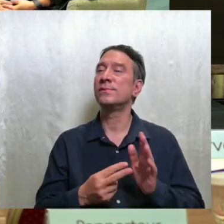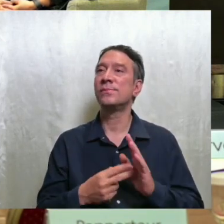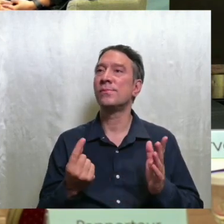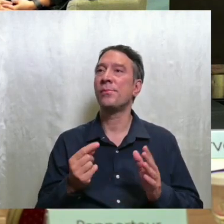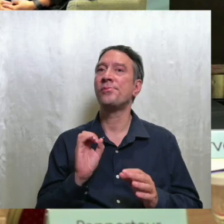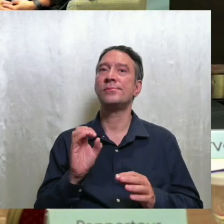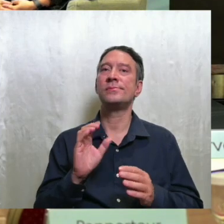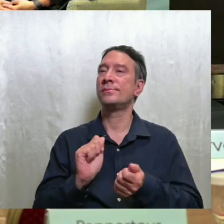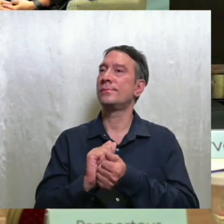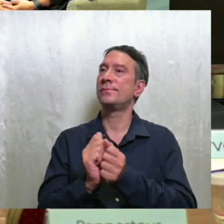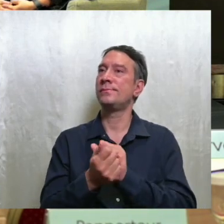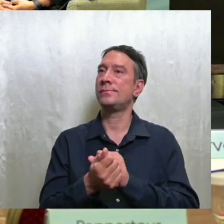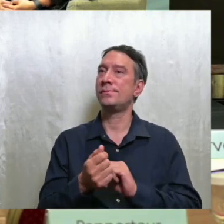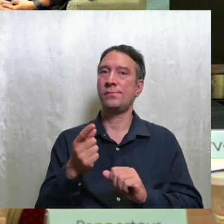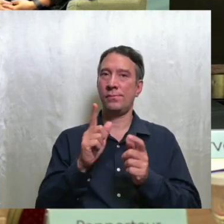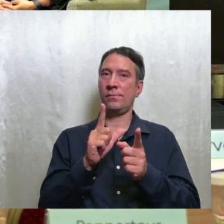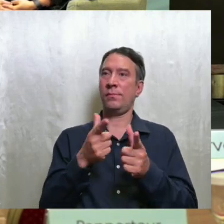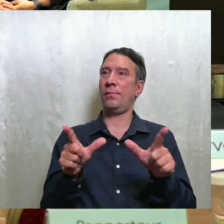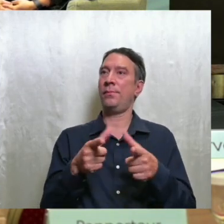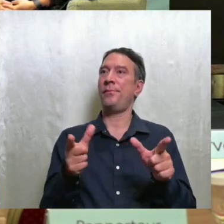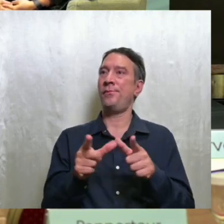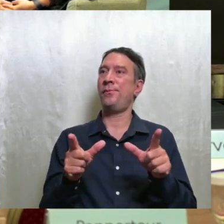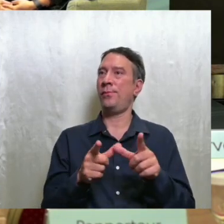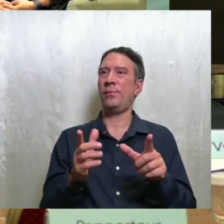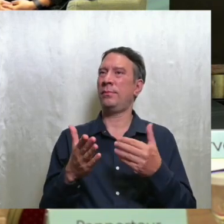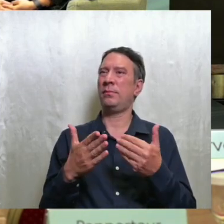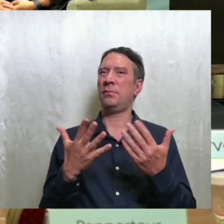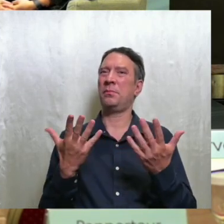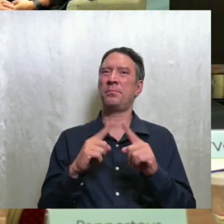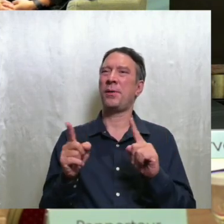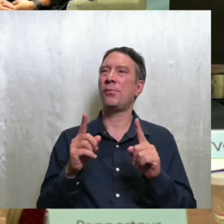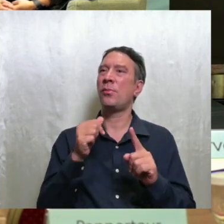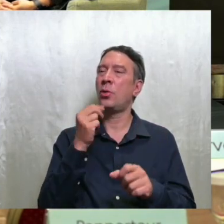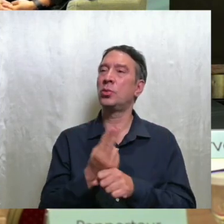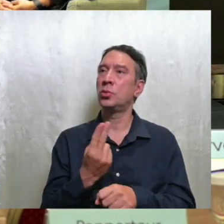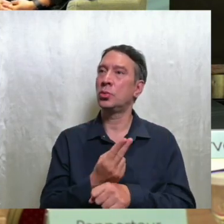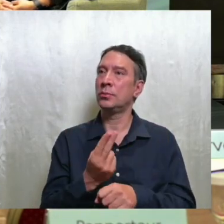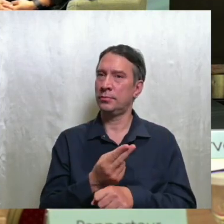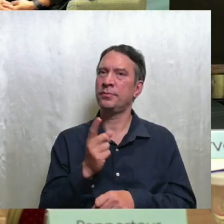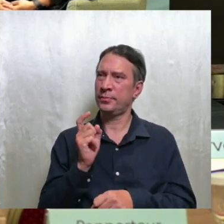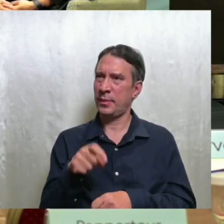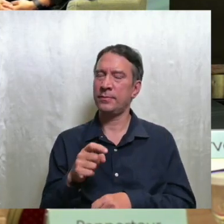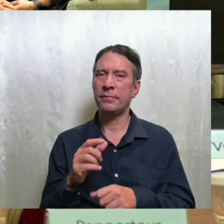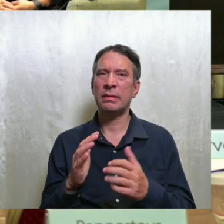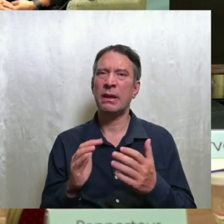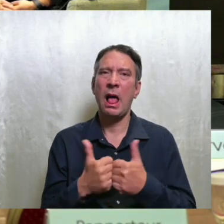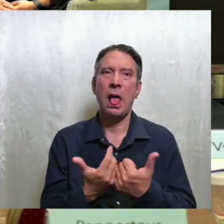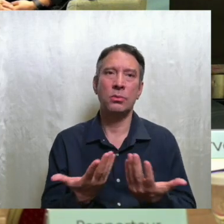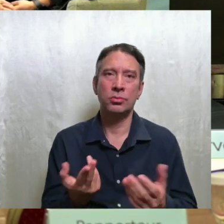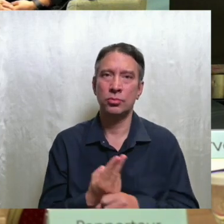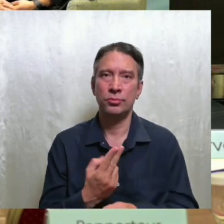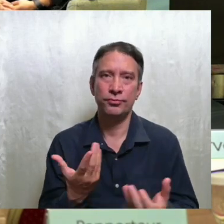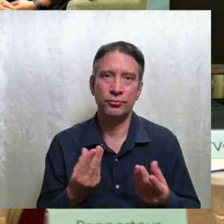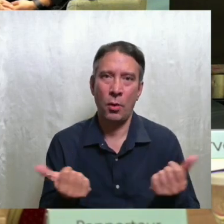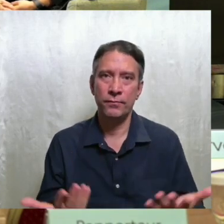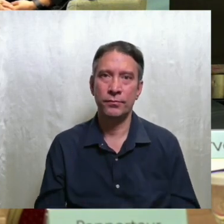open up the floor so we can start brainstorming, troubleshooting through it. So it's really a language problem. There's a